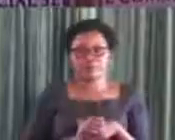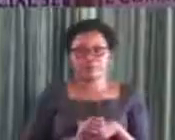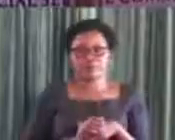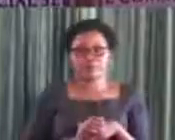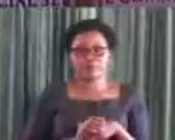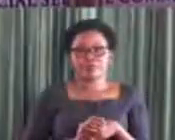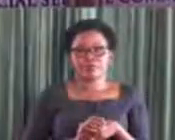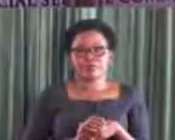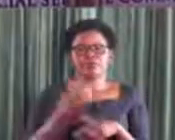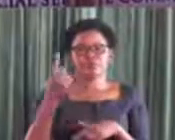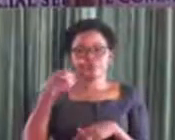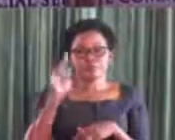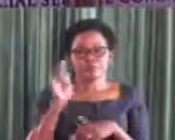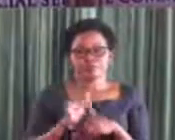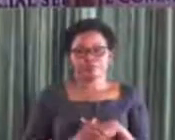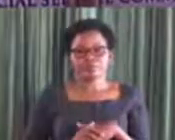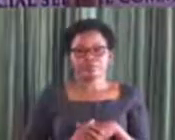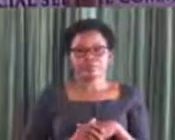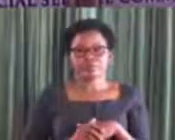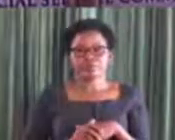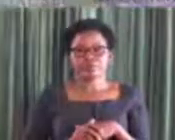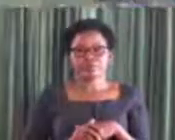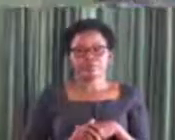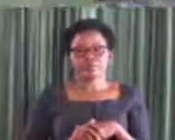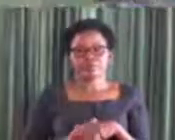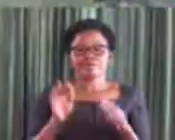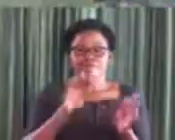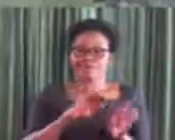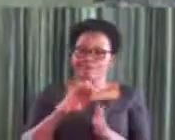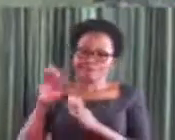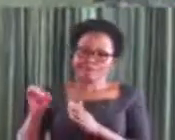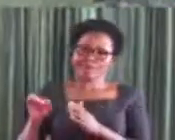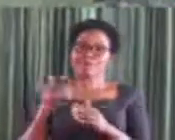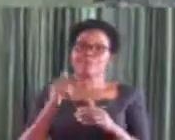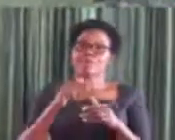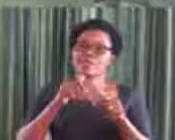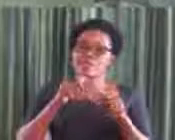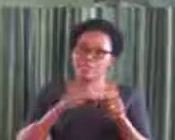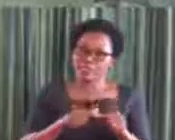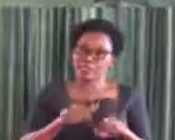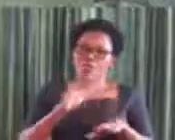All right. While still on jurisdiction,